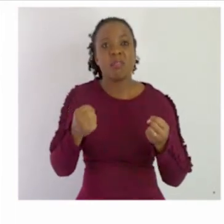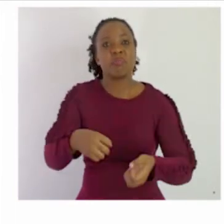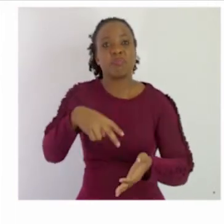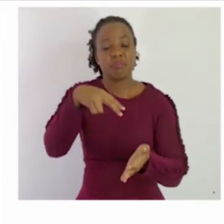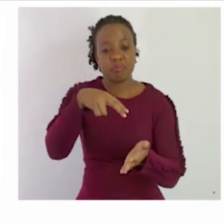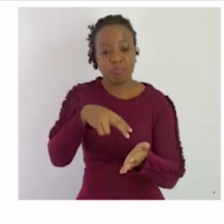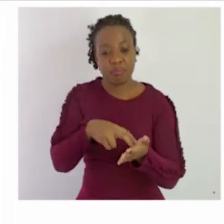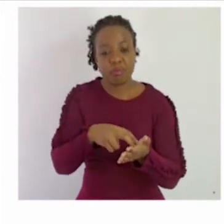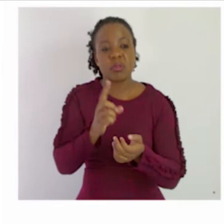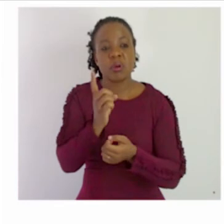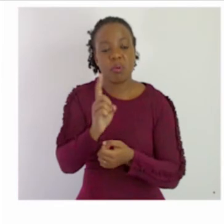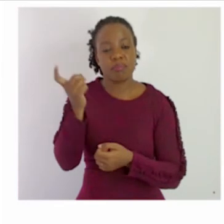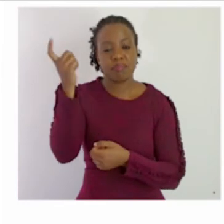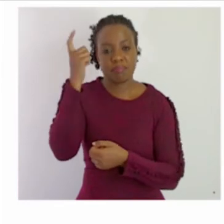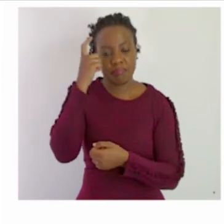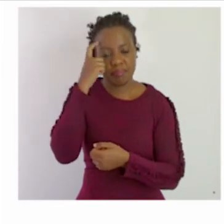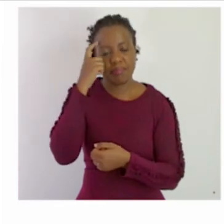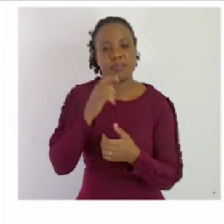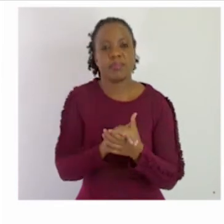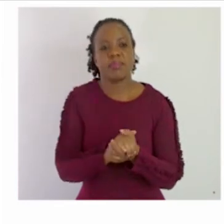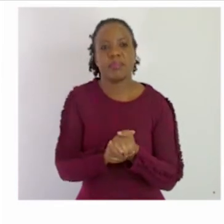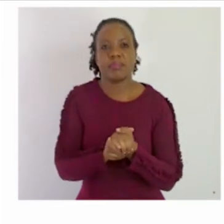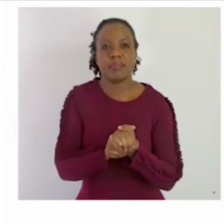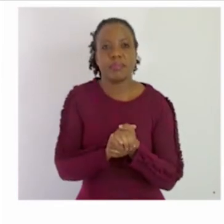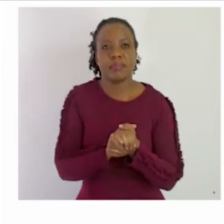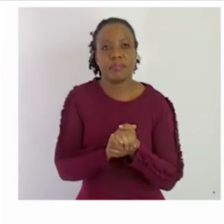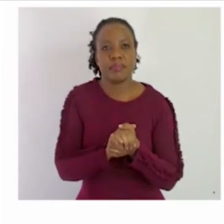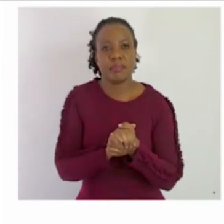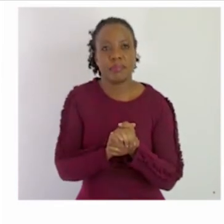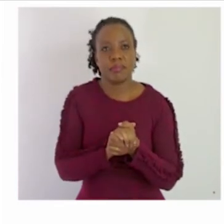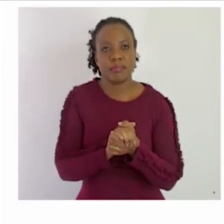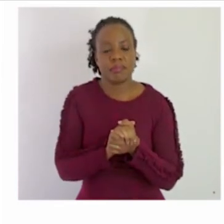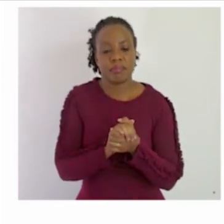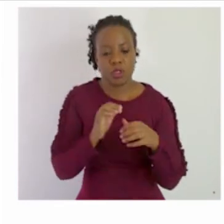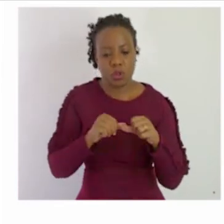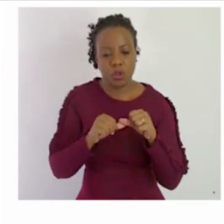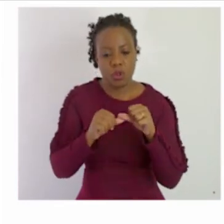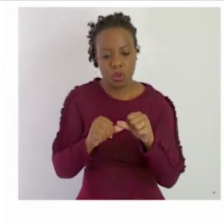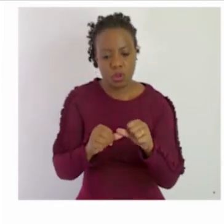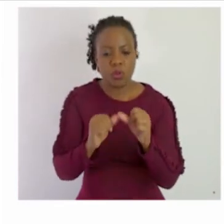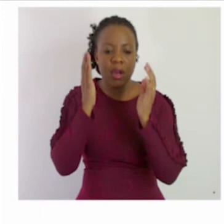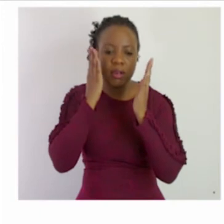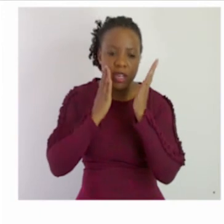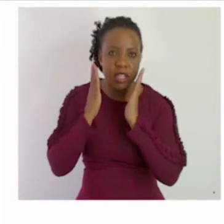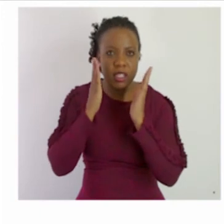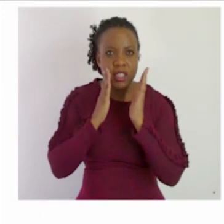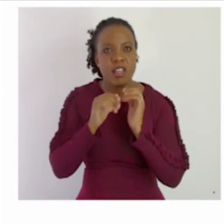up for what you believe in. All right. So you do the rest from kindness up to truth.